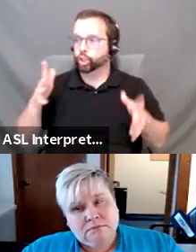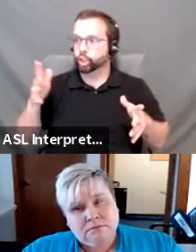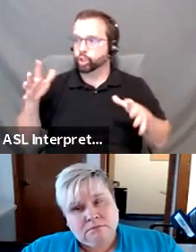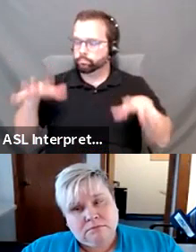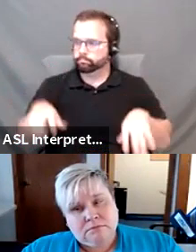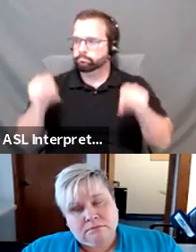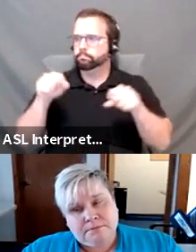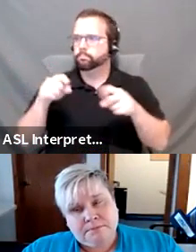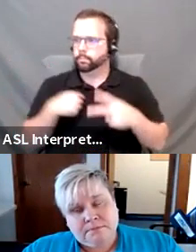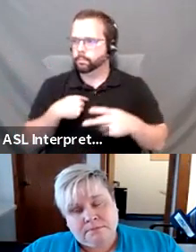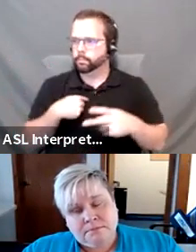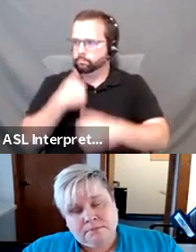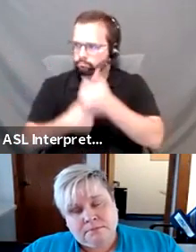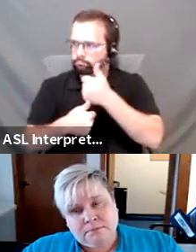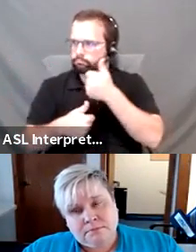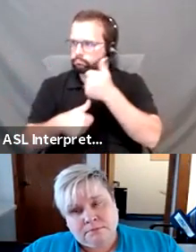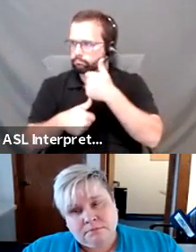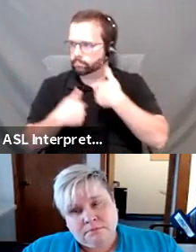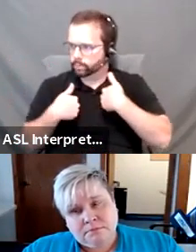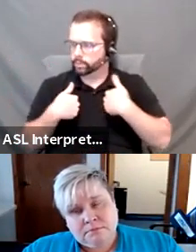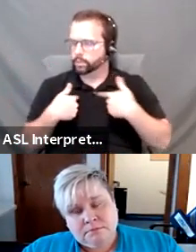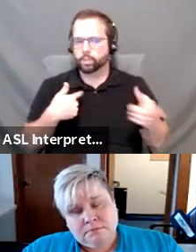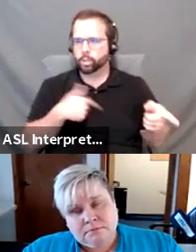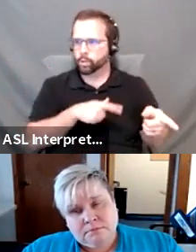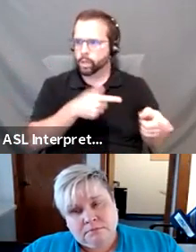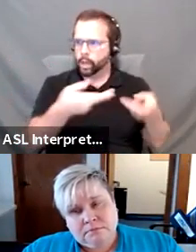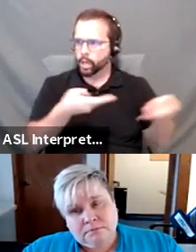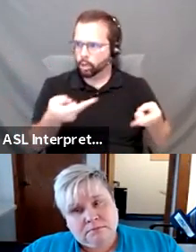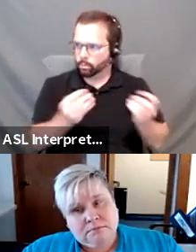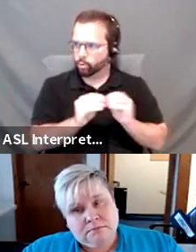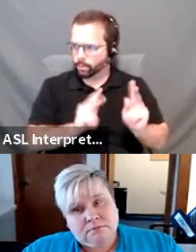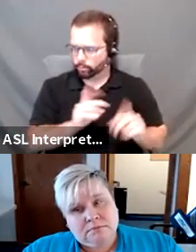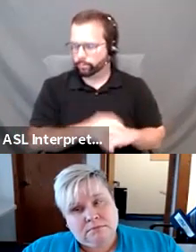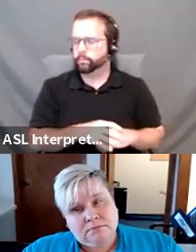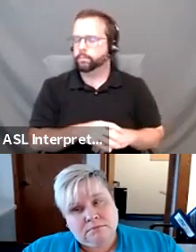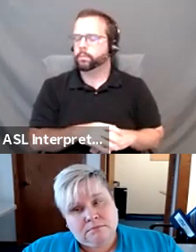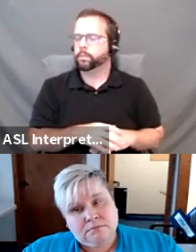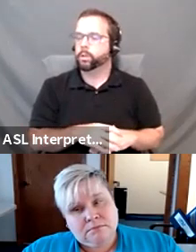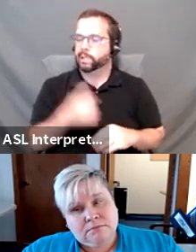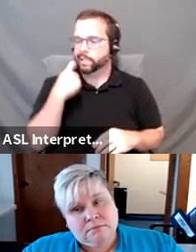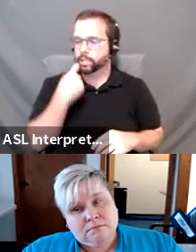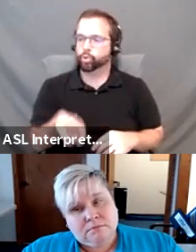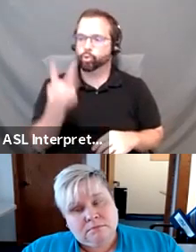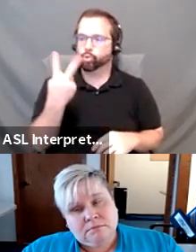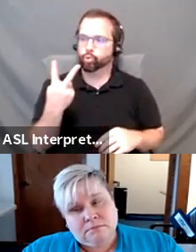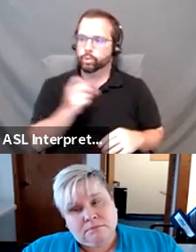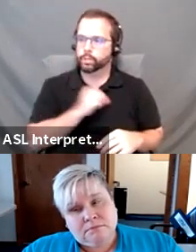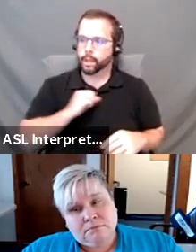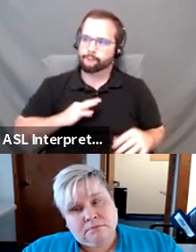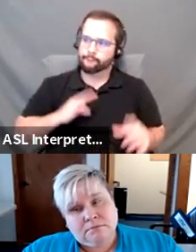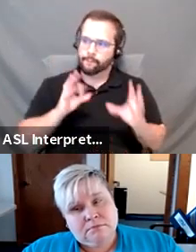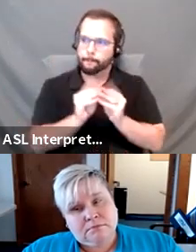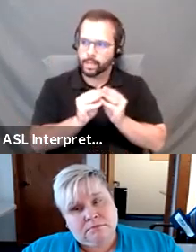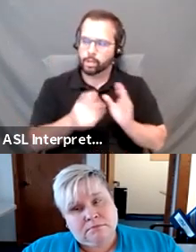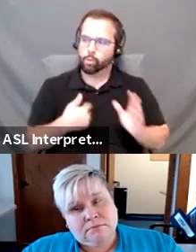some positions. Well, with the crypt camp, I believe we just did 2 staff meetings where we showed it as an educational